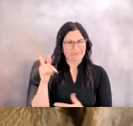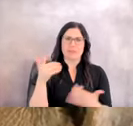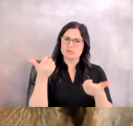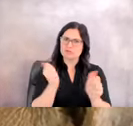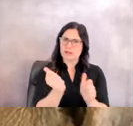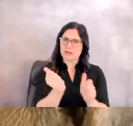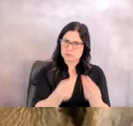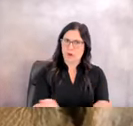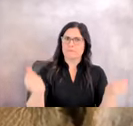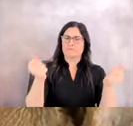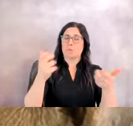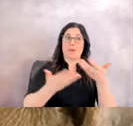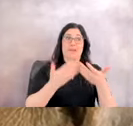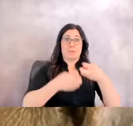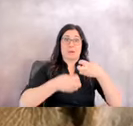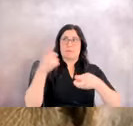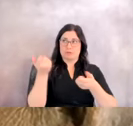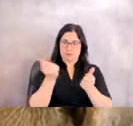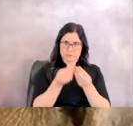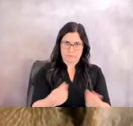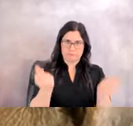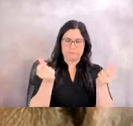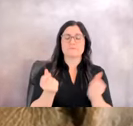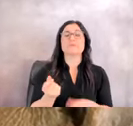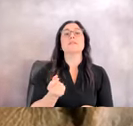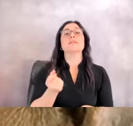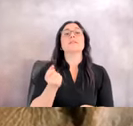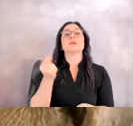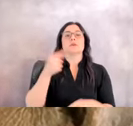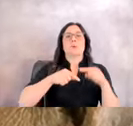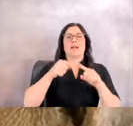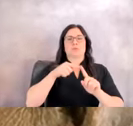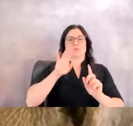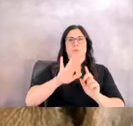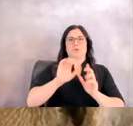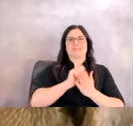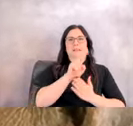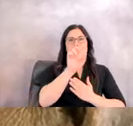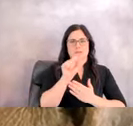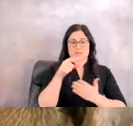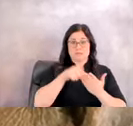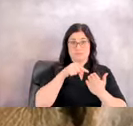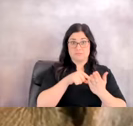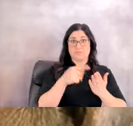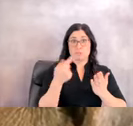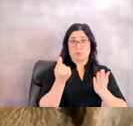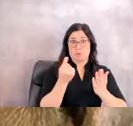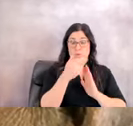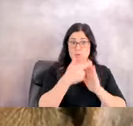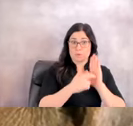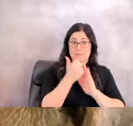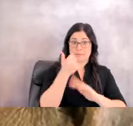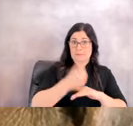conflict. And again, it goes back to what is your syllabus and what have you done? And one of the first things that